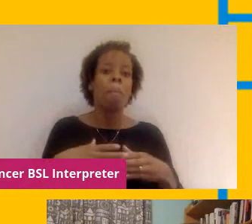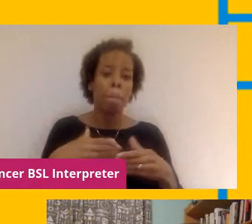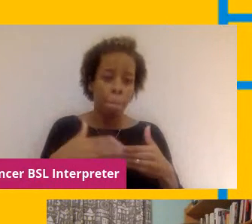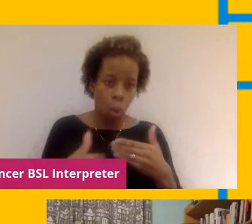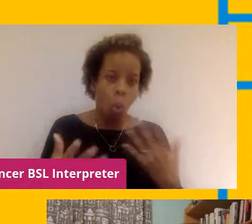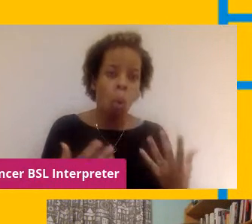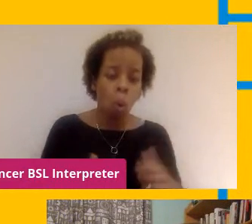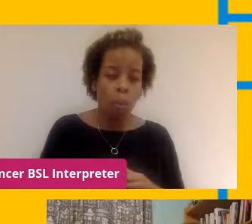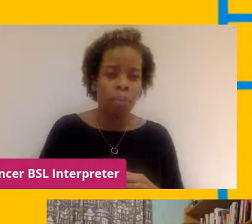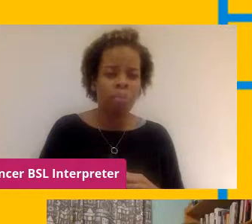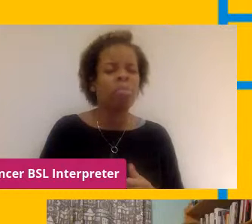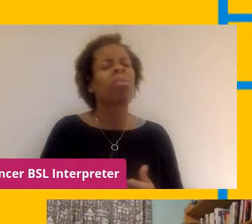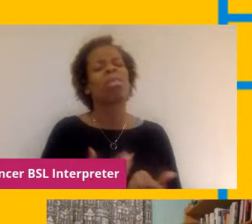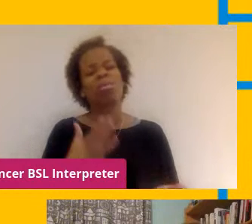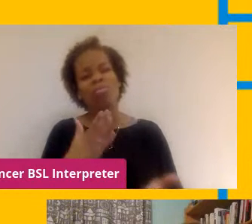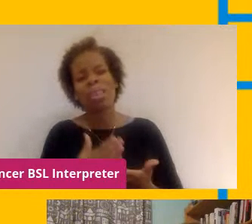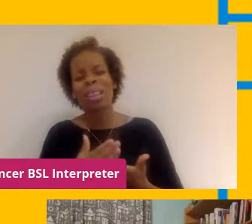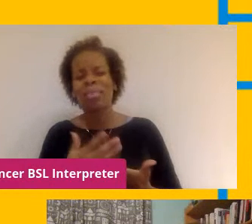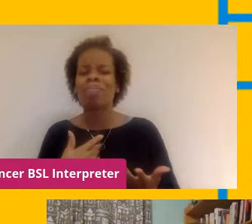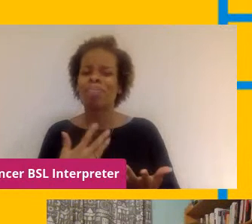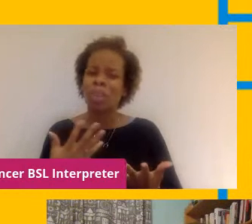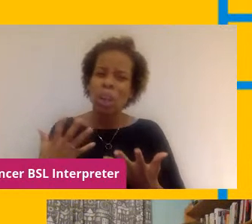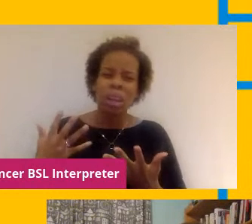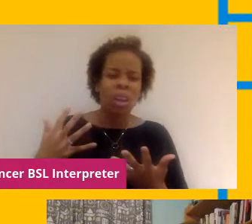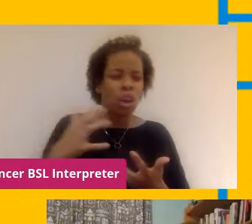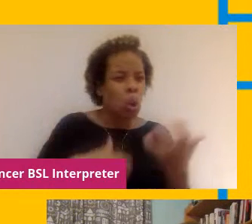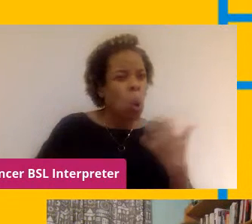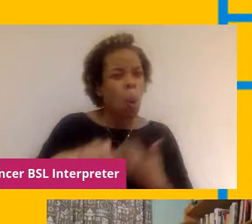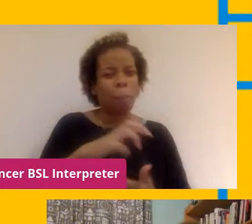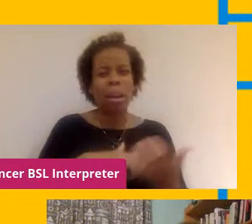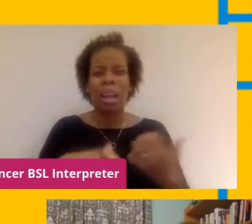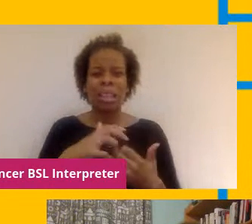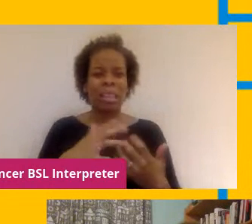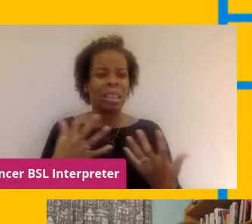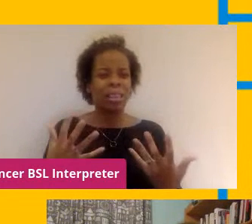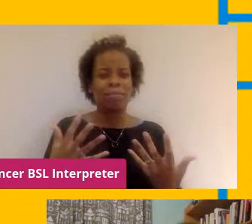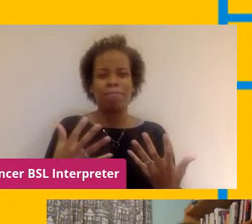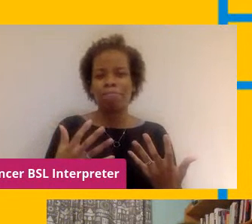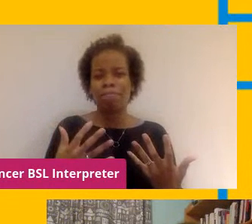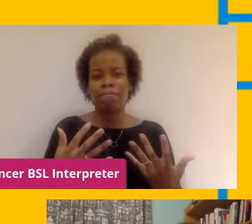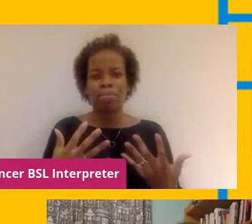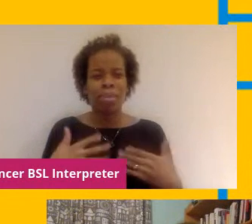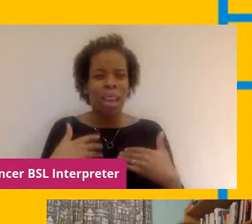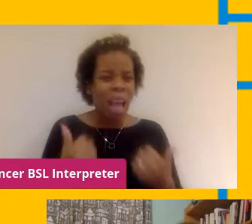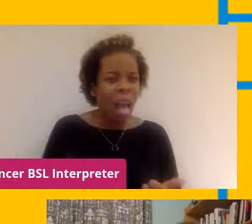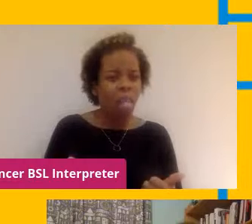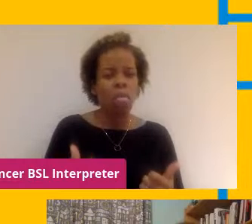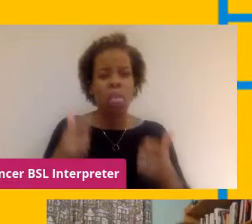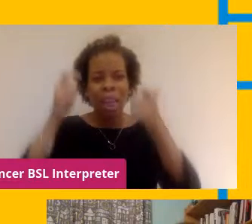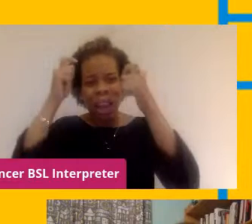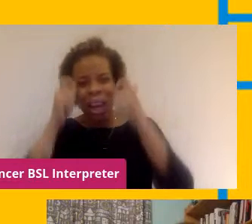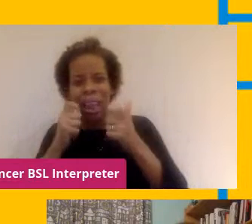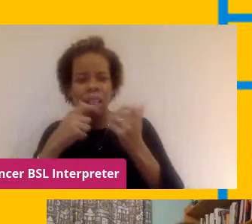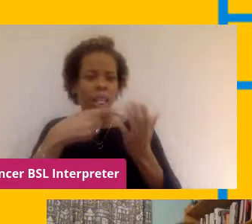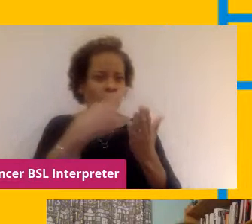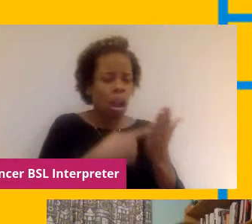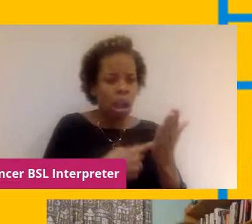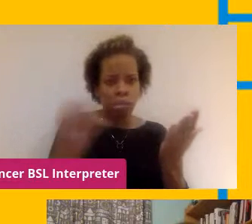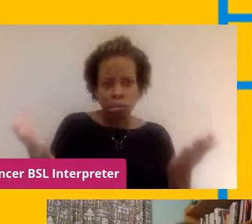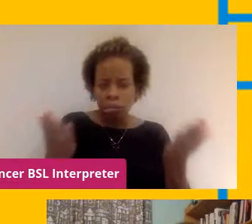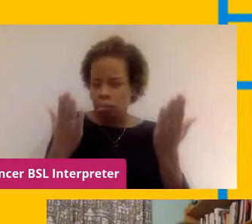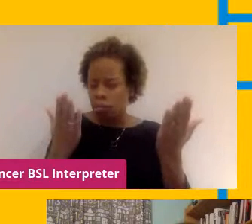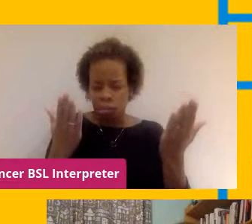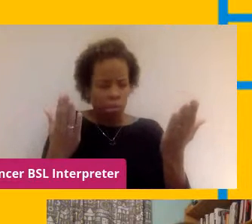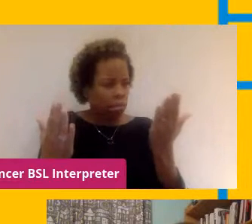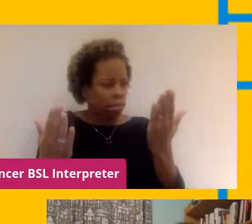very complicated set of sort of health and legal guidance between them that makes